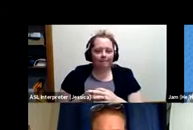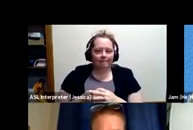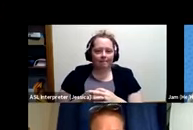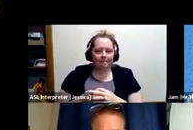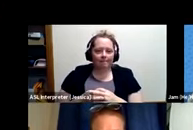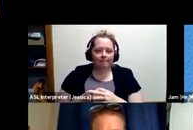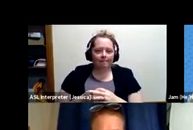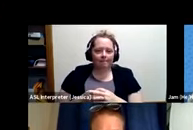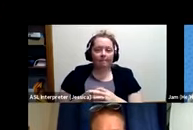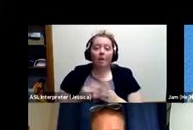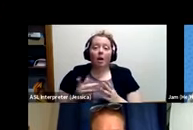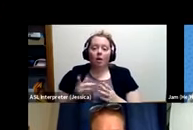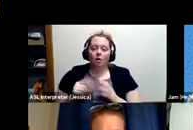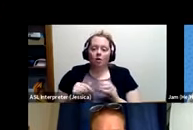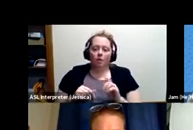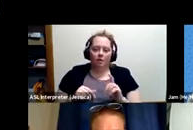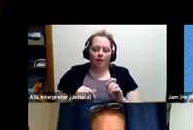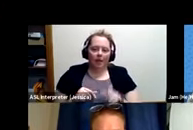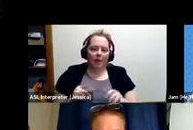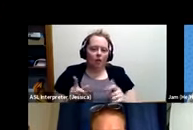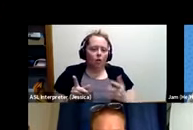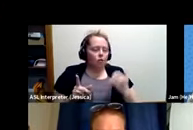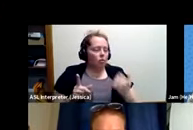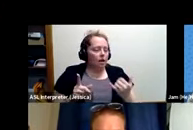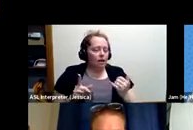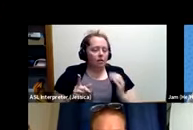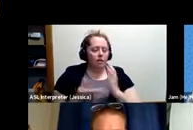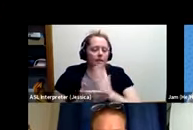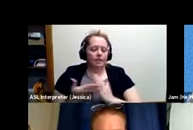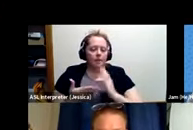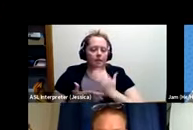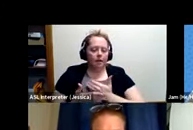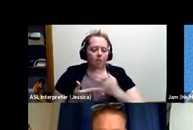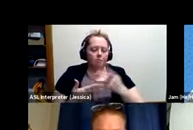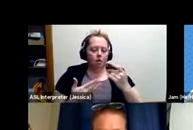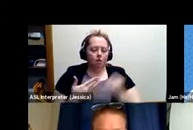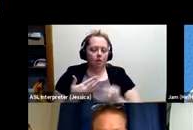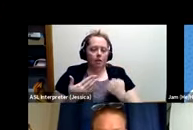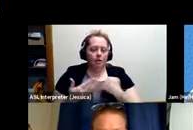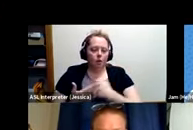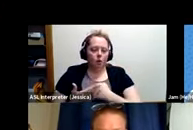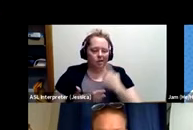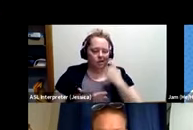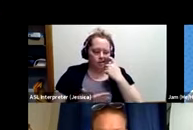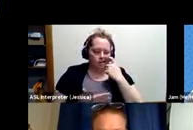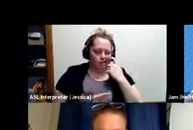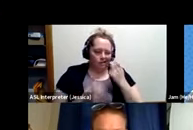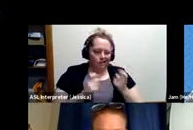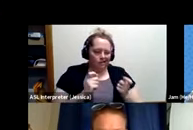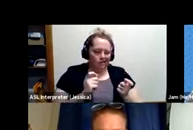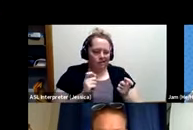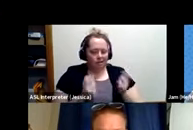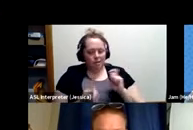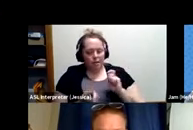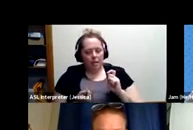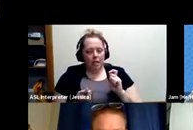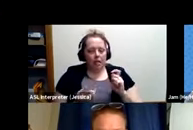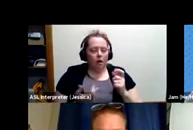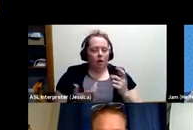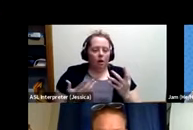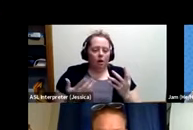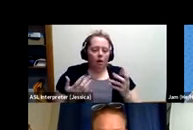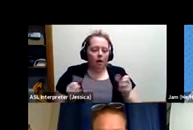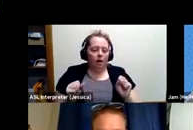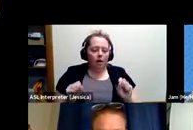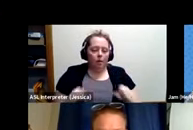So some of the projects that I'm super excited about right now that we are really just continuing is I'm able to work with queer and trans youth who